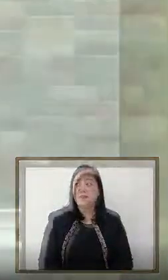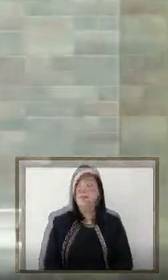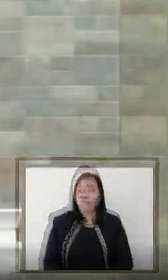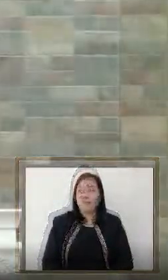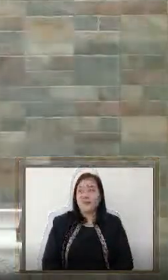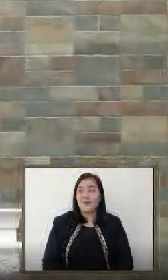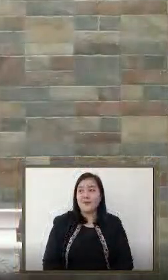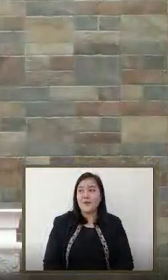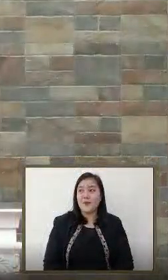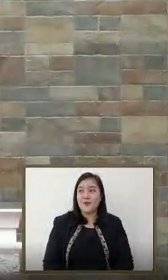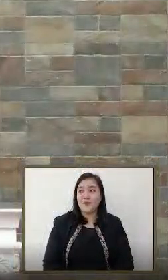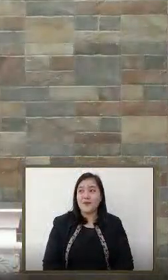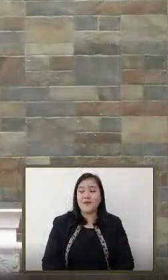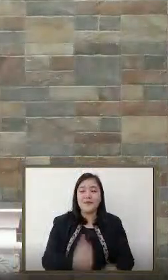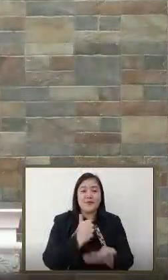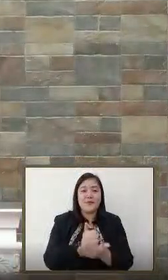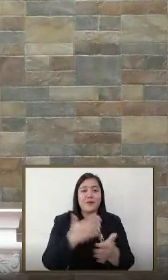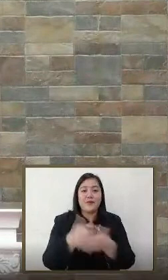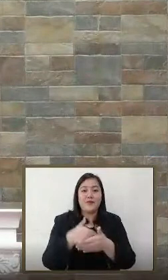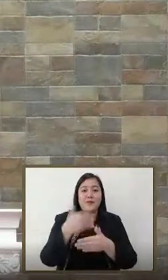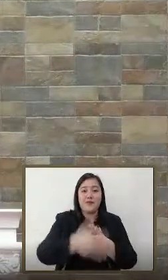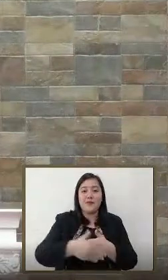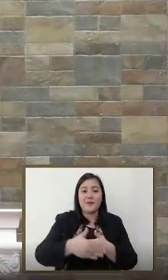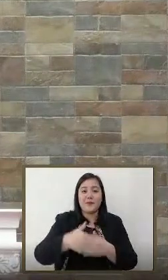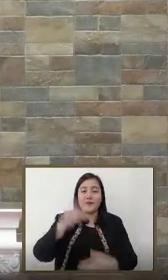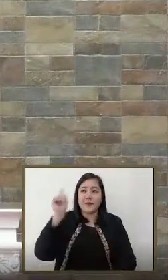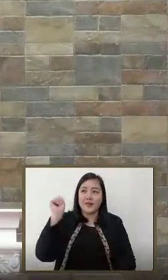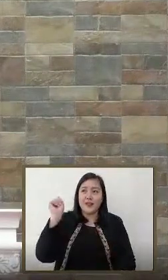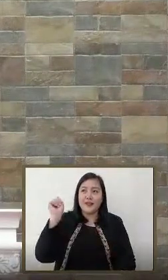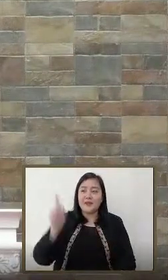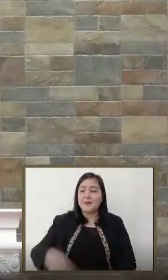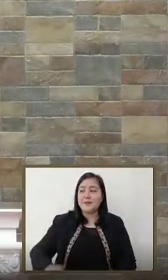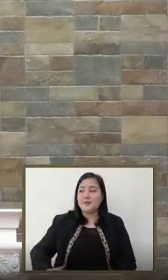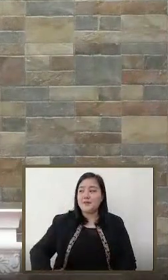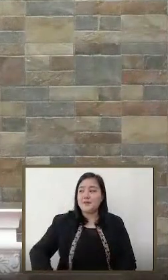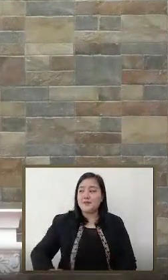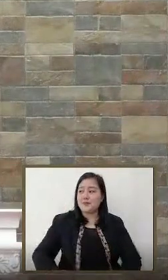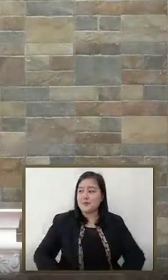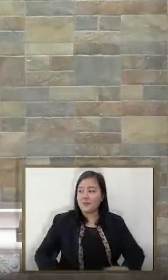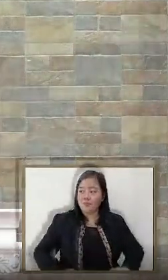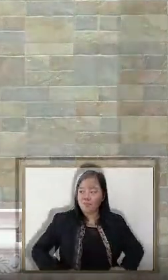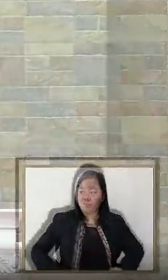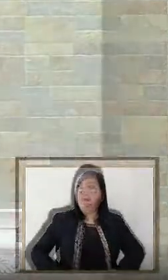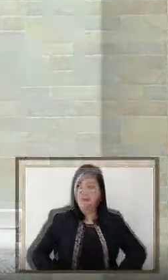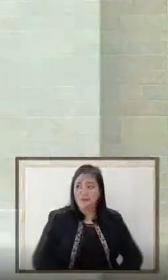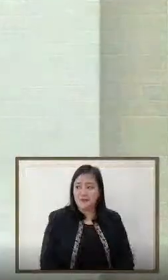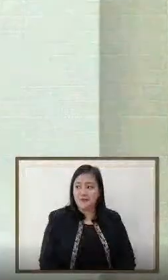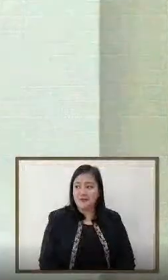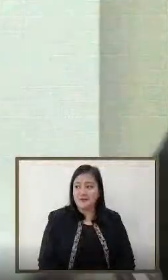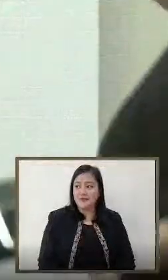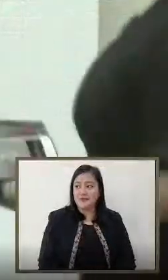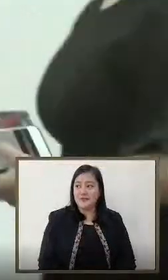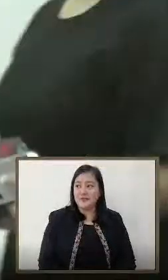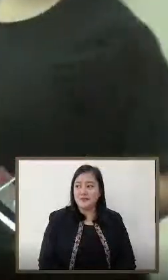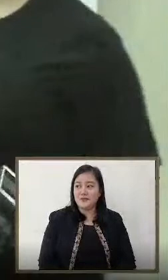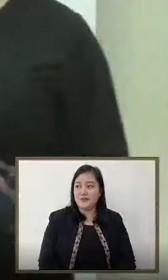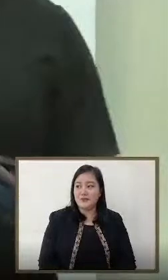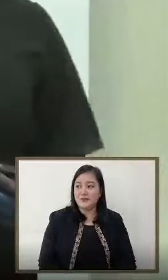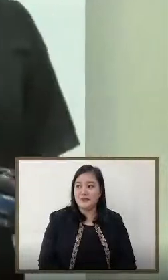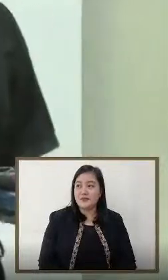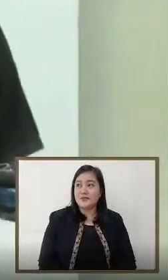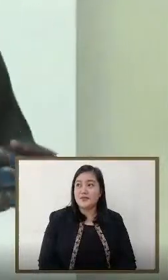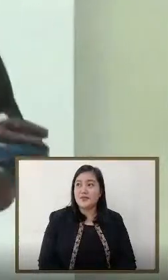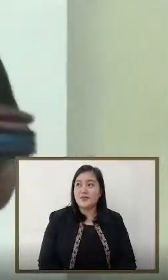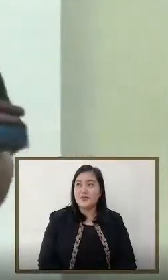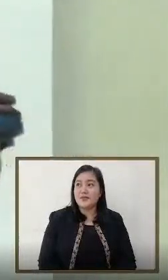Amen, amen, amen. All right, next. Palakpakan po natin. Again, meron pa tayong dalawa. If you want to share testimony, dito lamang